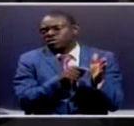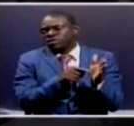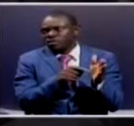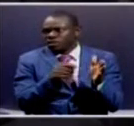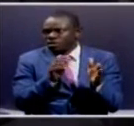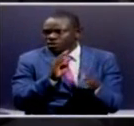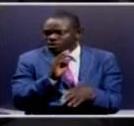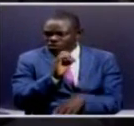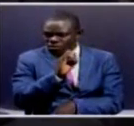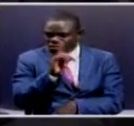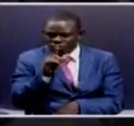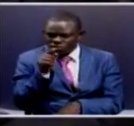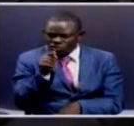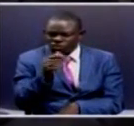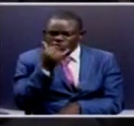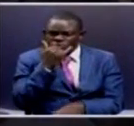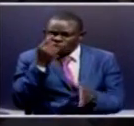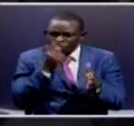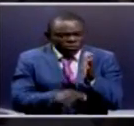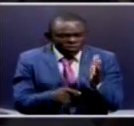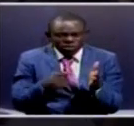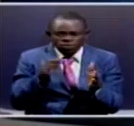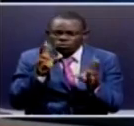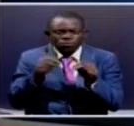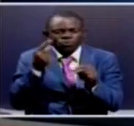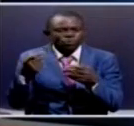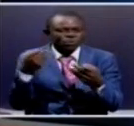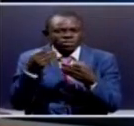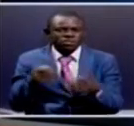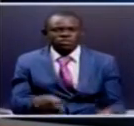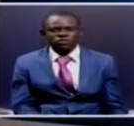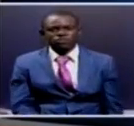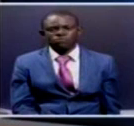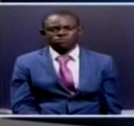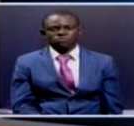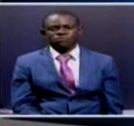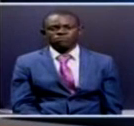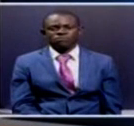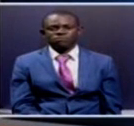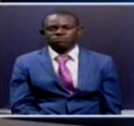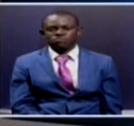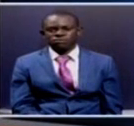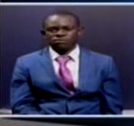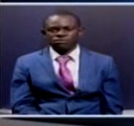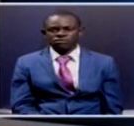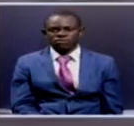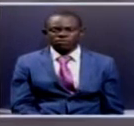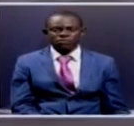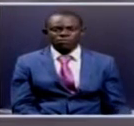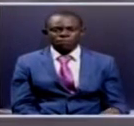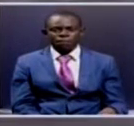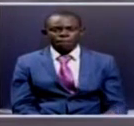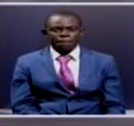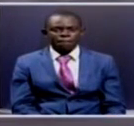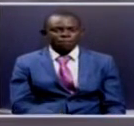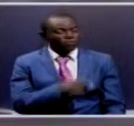the root of those provisions. What is draconian is that... What is draconian about it? You will recall that when you were